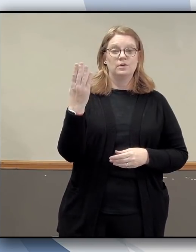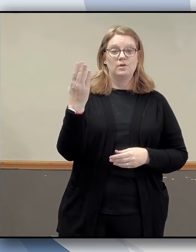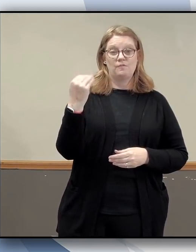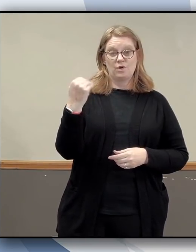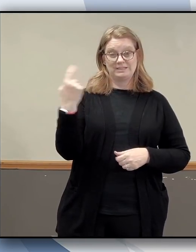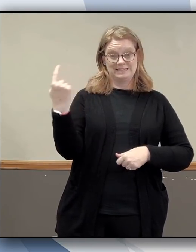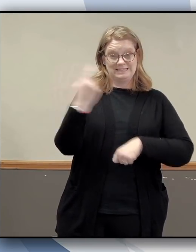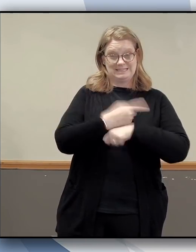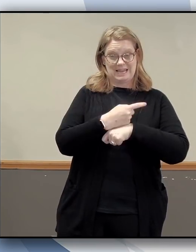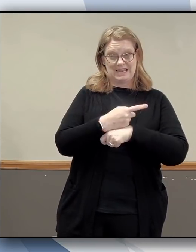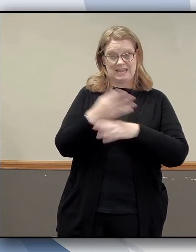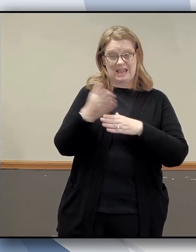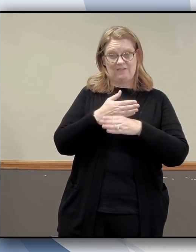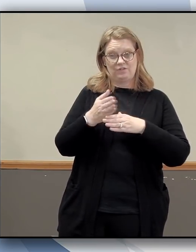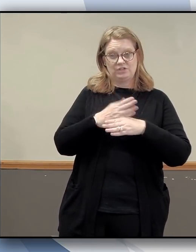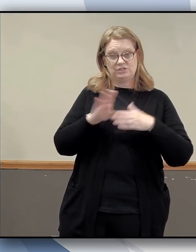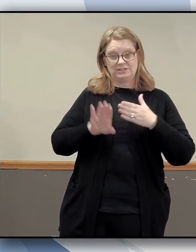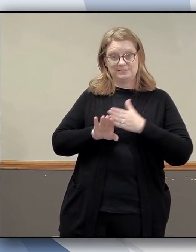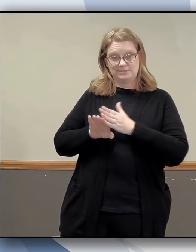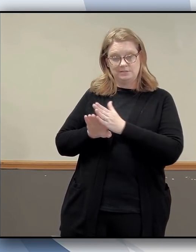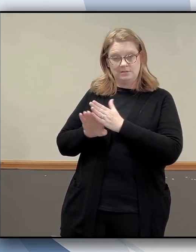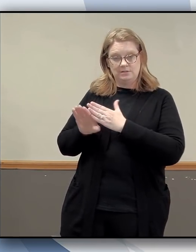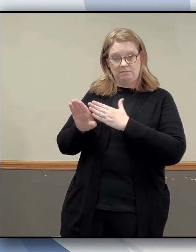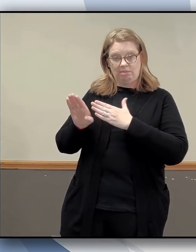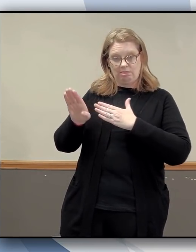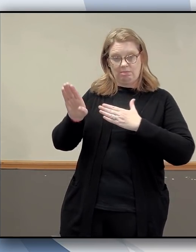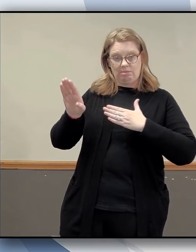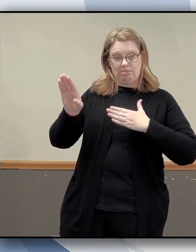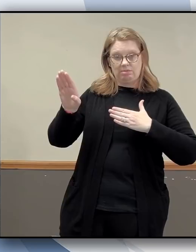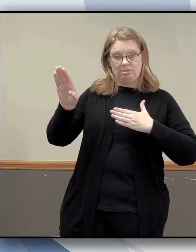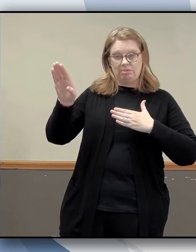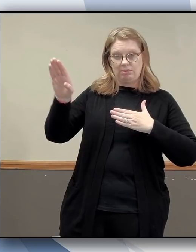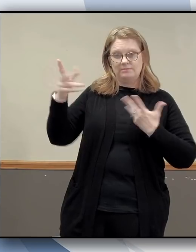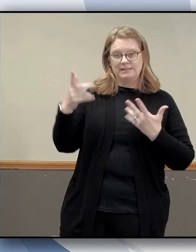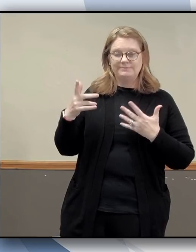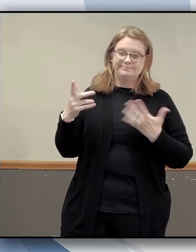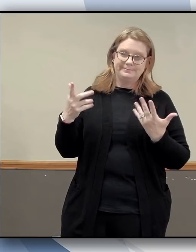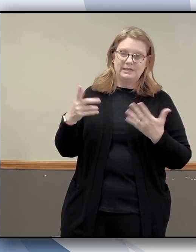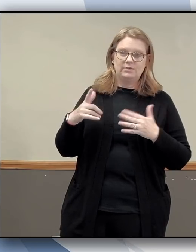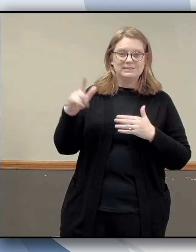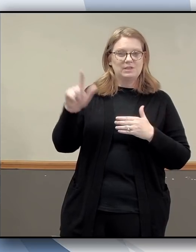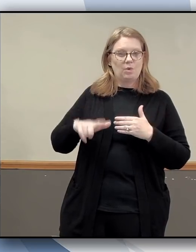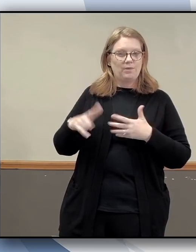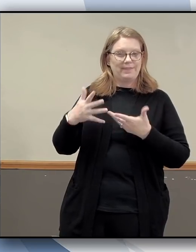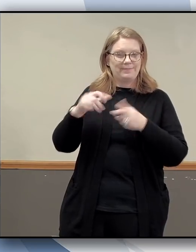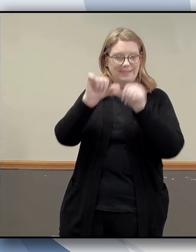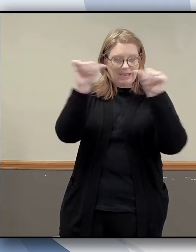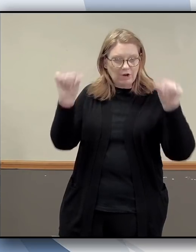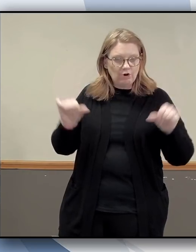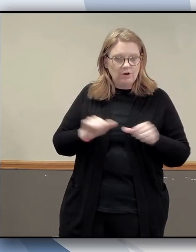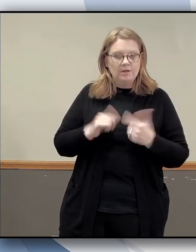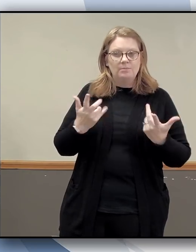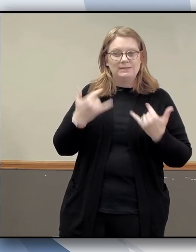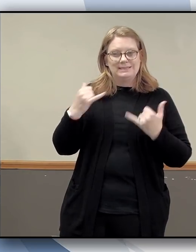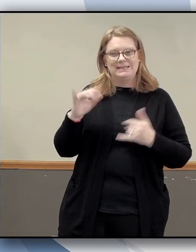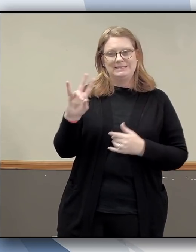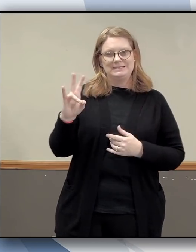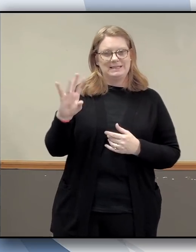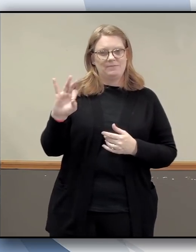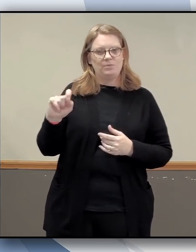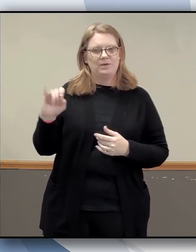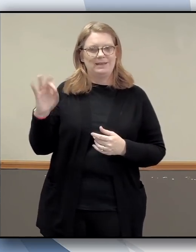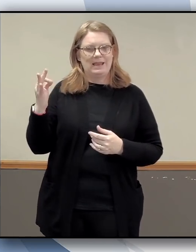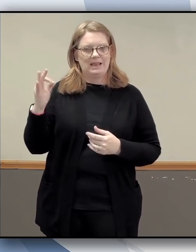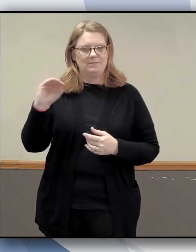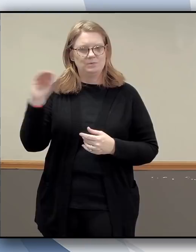positive rolling average, as I said, it's lower than the region, but today it's 7.9%. It's more